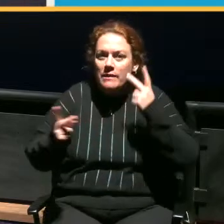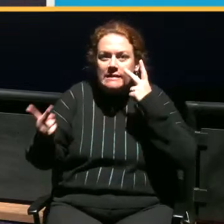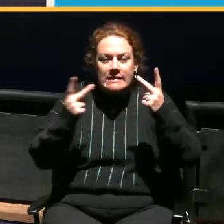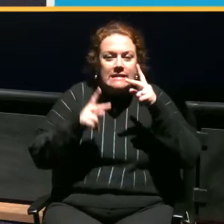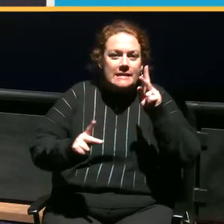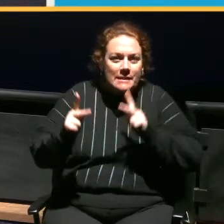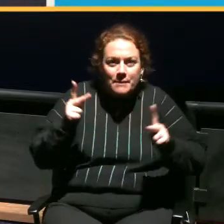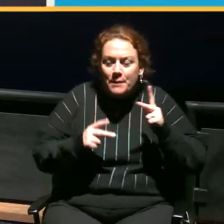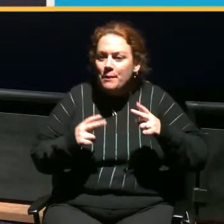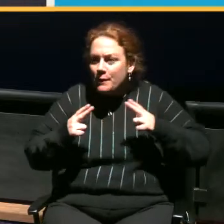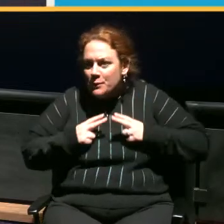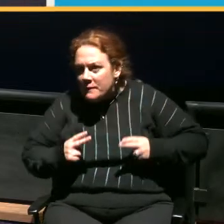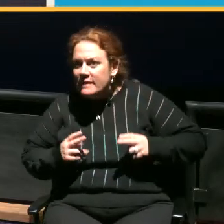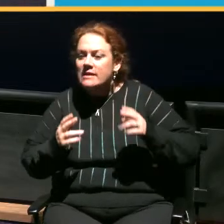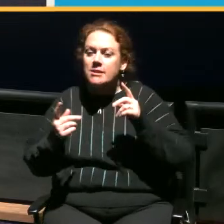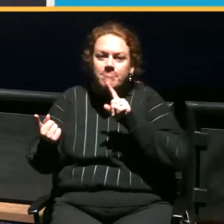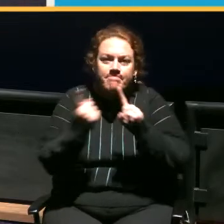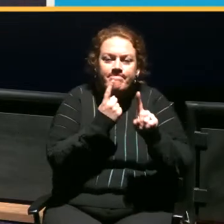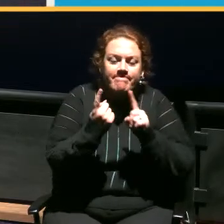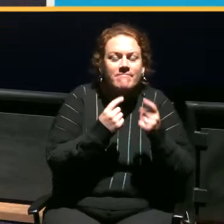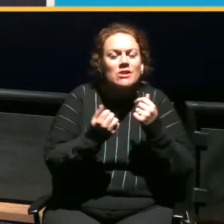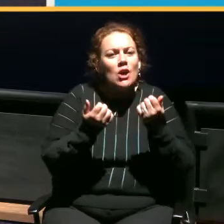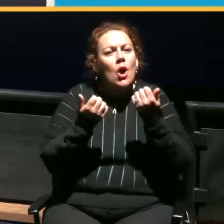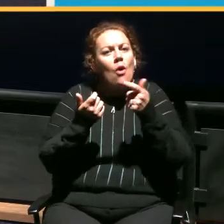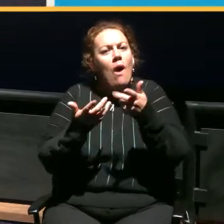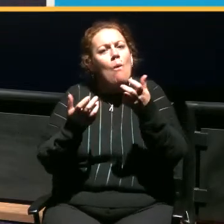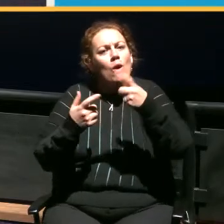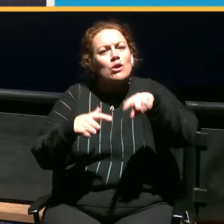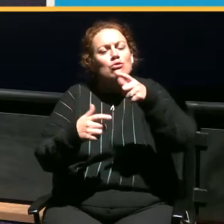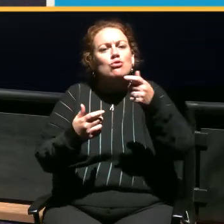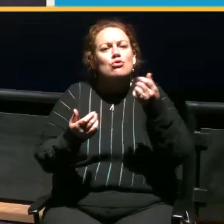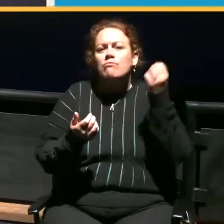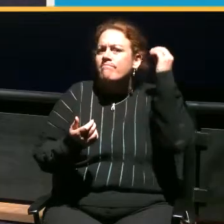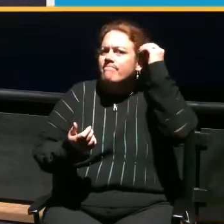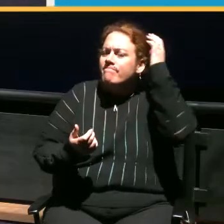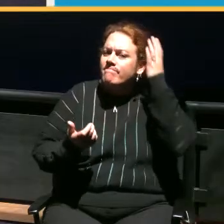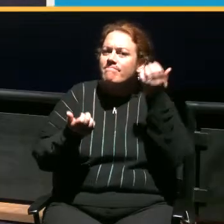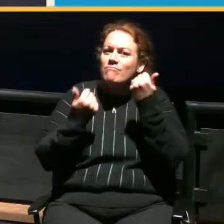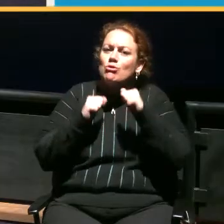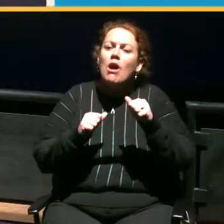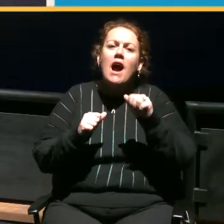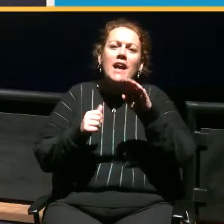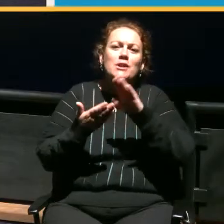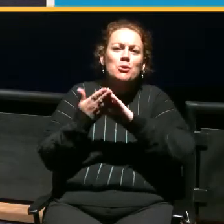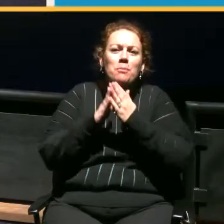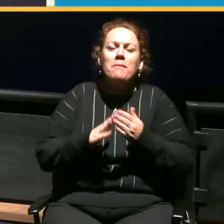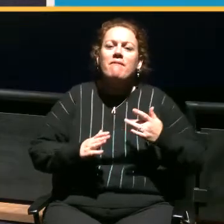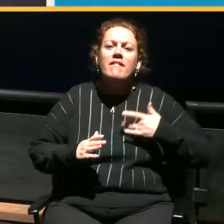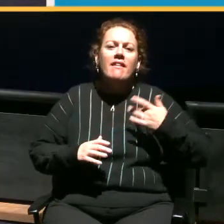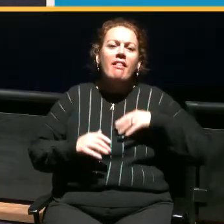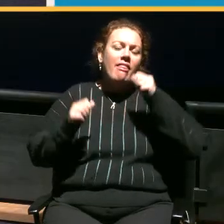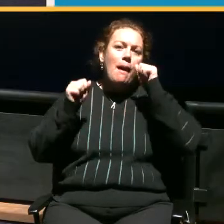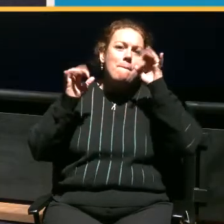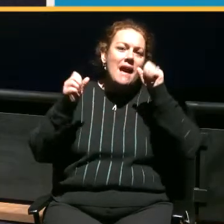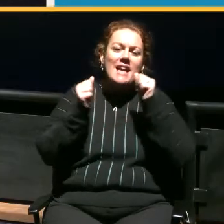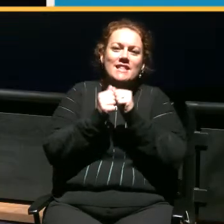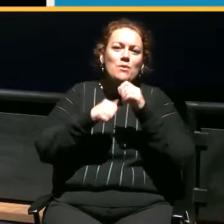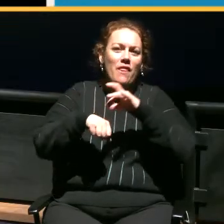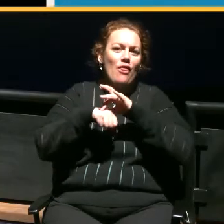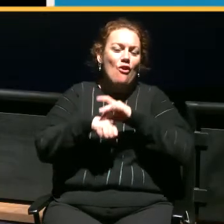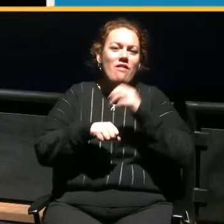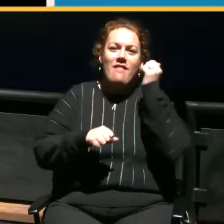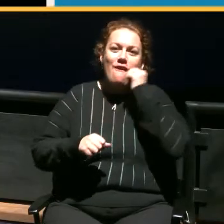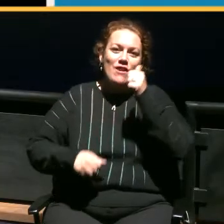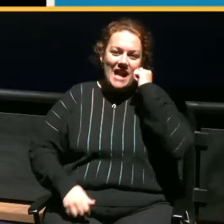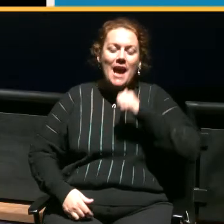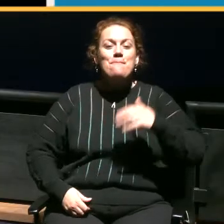well that we get to enjoy. And so I think try to be amazed every day because we're living in an amazing place. This is from my first